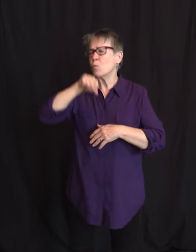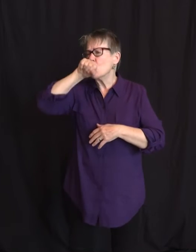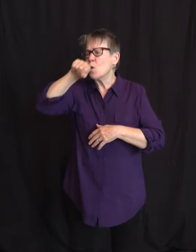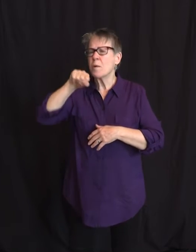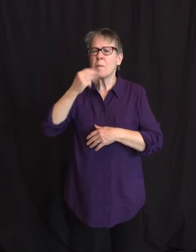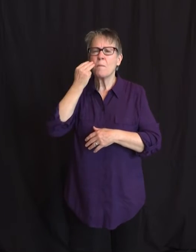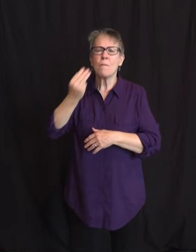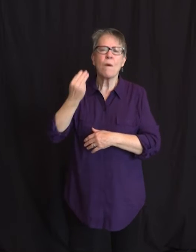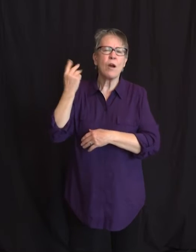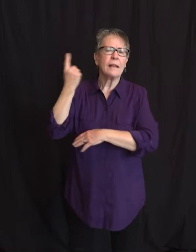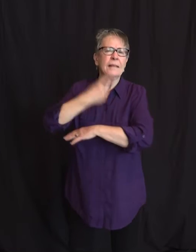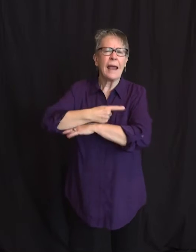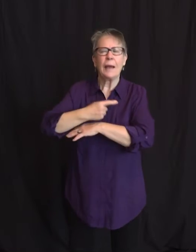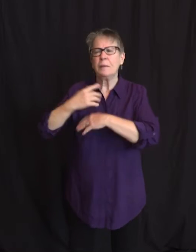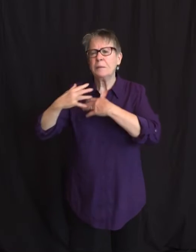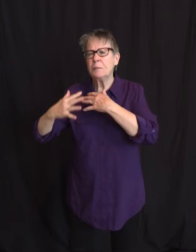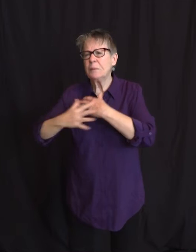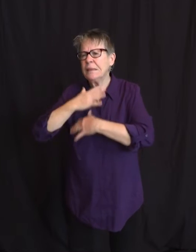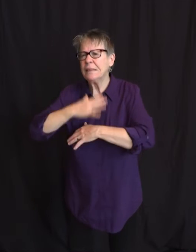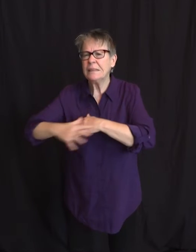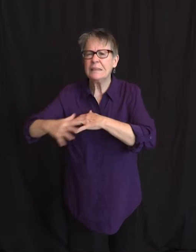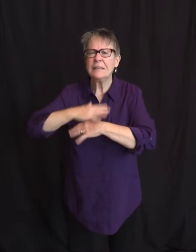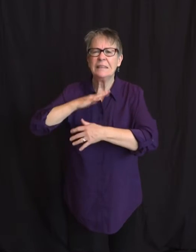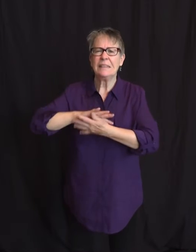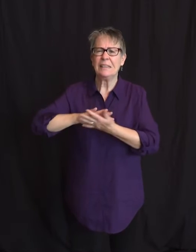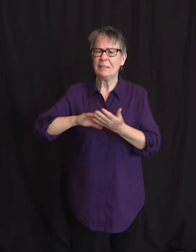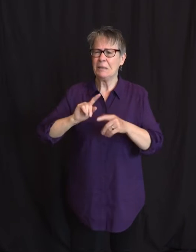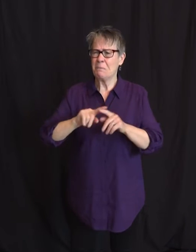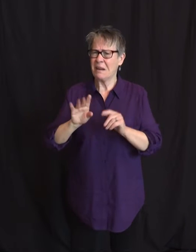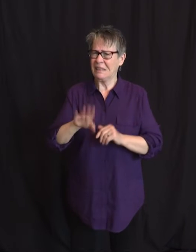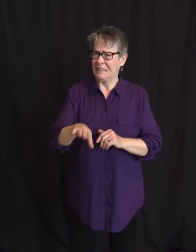is what, 4 weeks, from today.